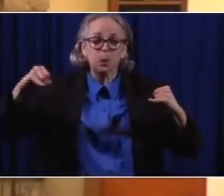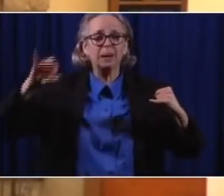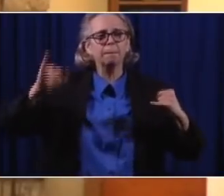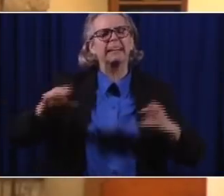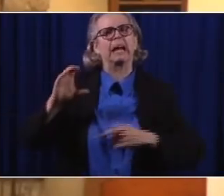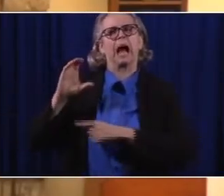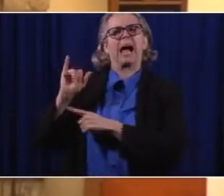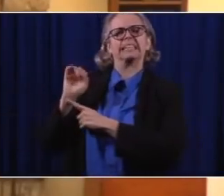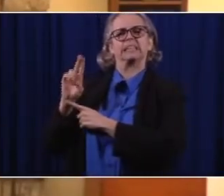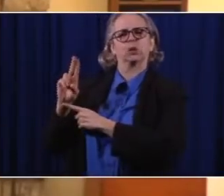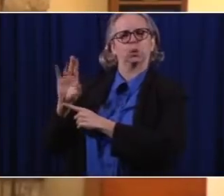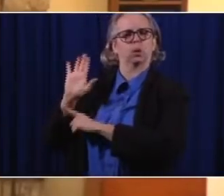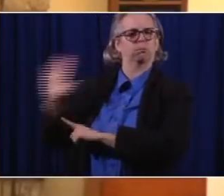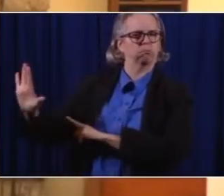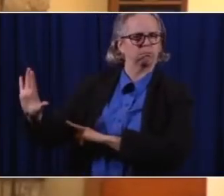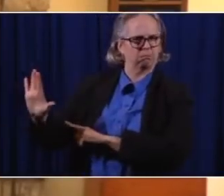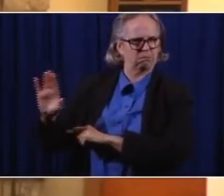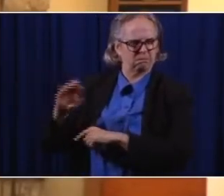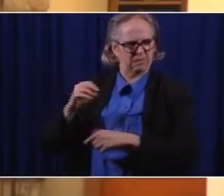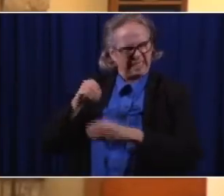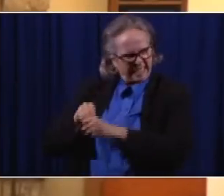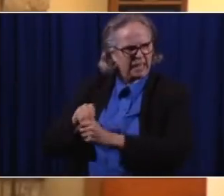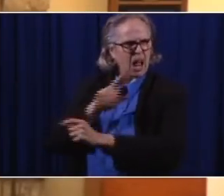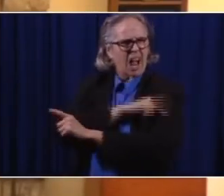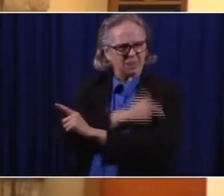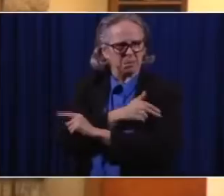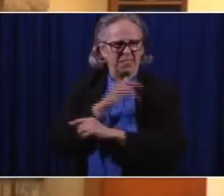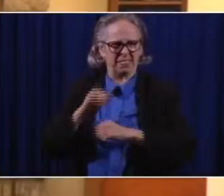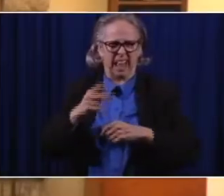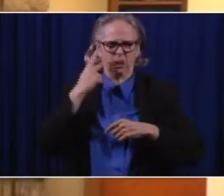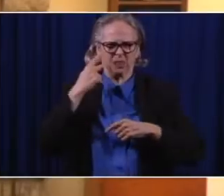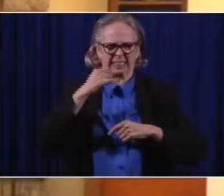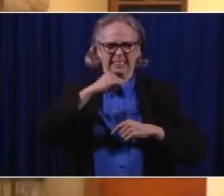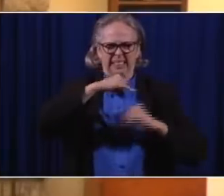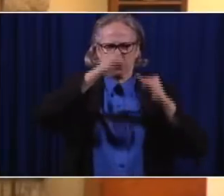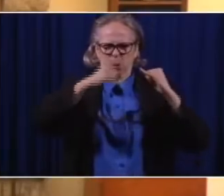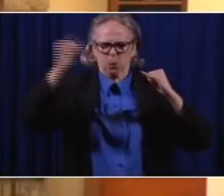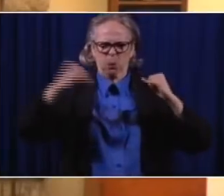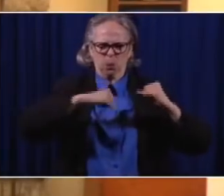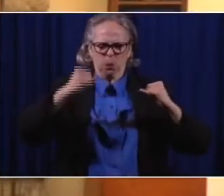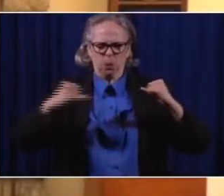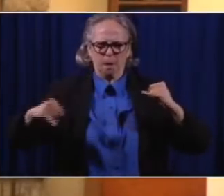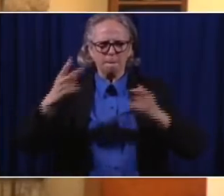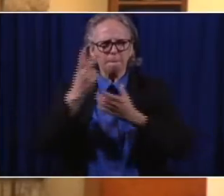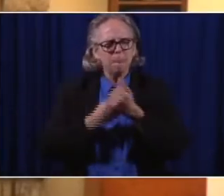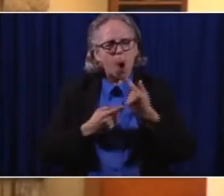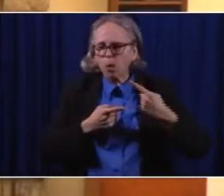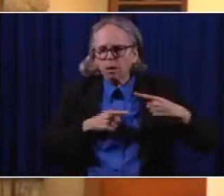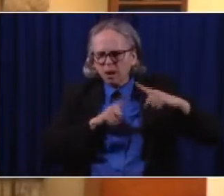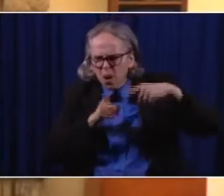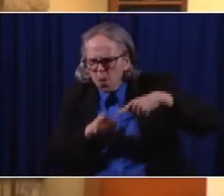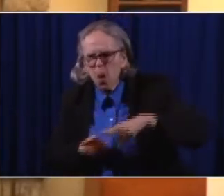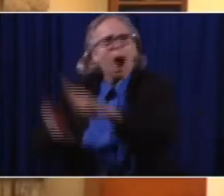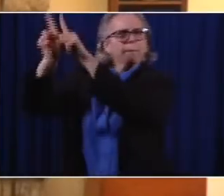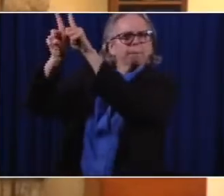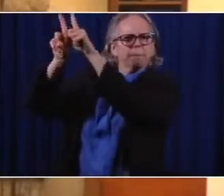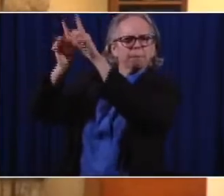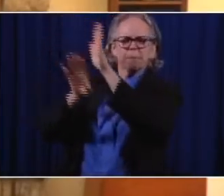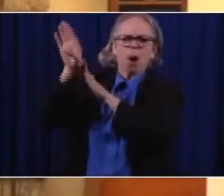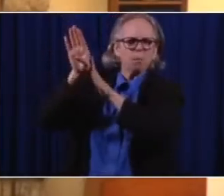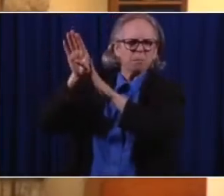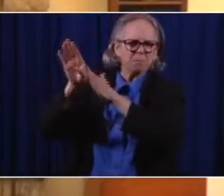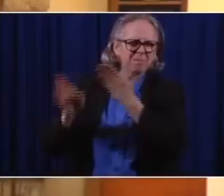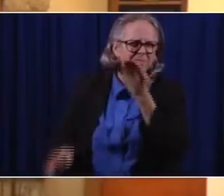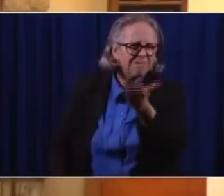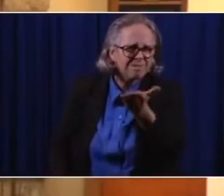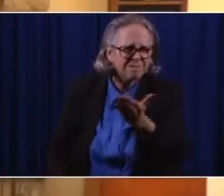unit. As you can see, we are currently at our highest point for both hospitalized and ICU patients since the